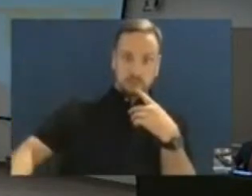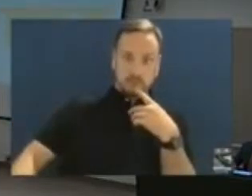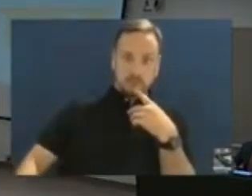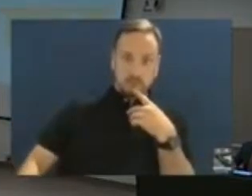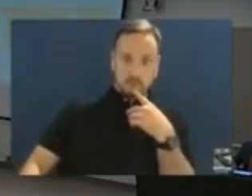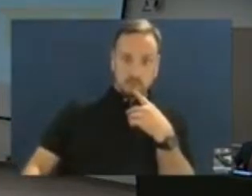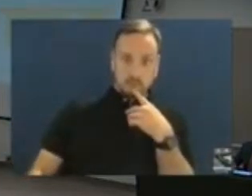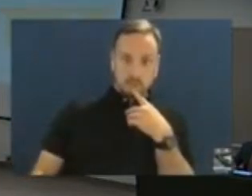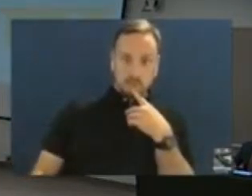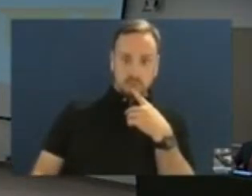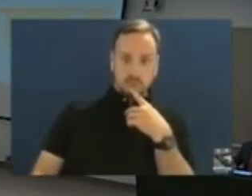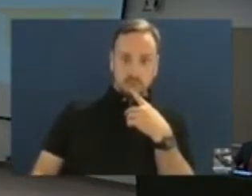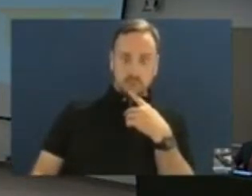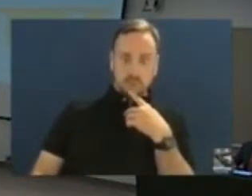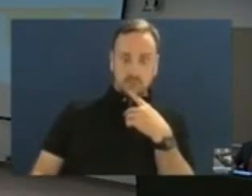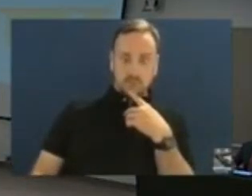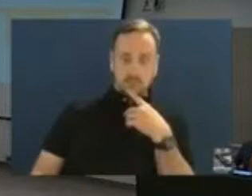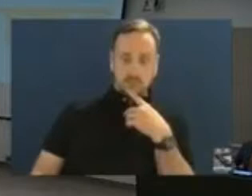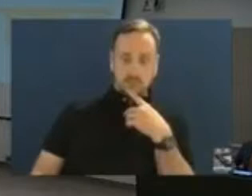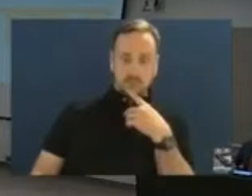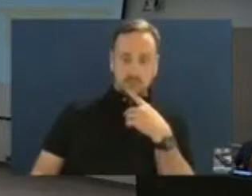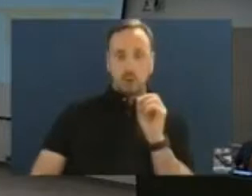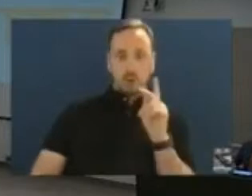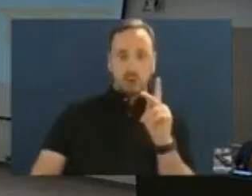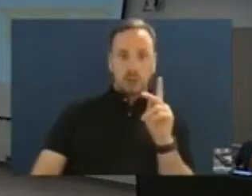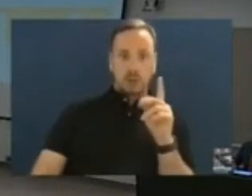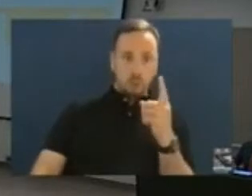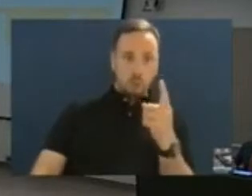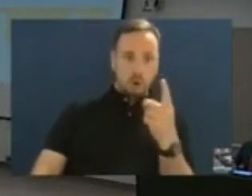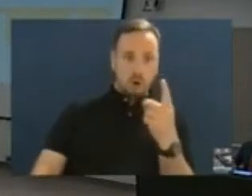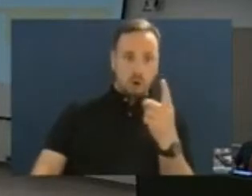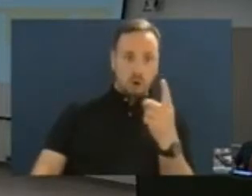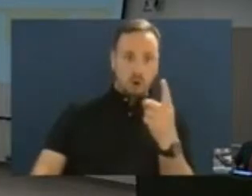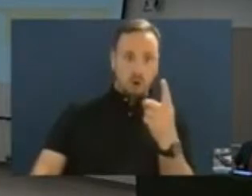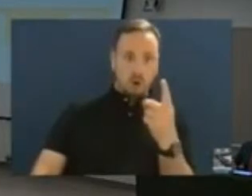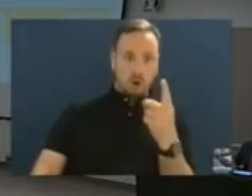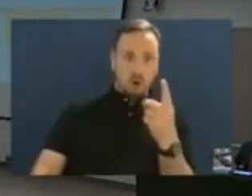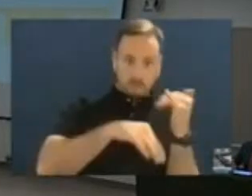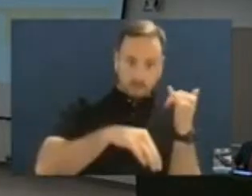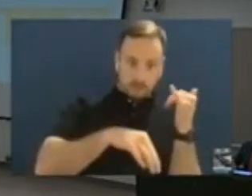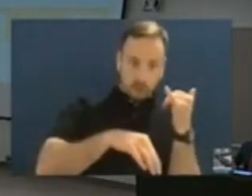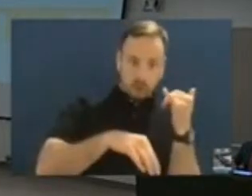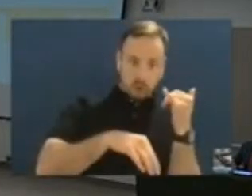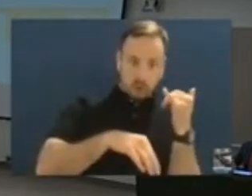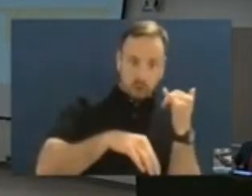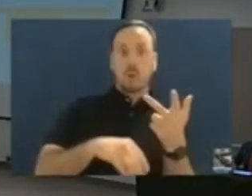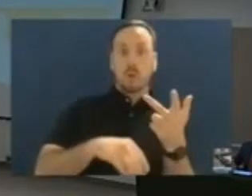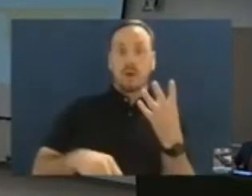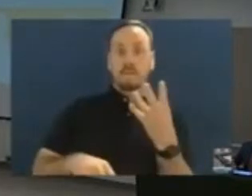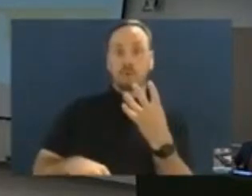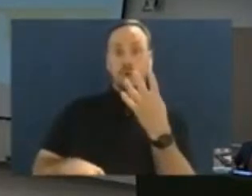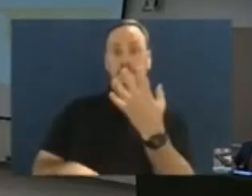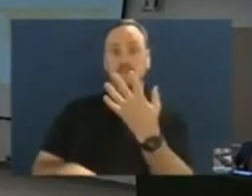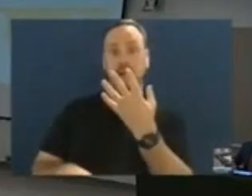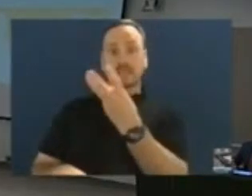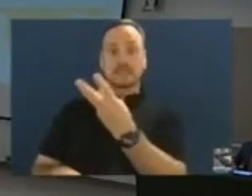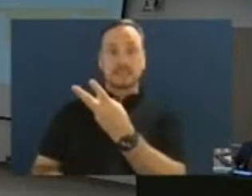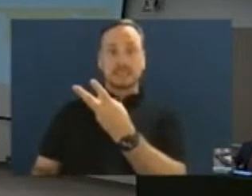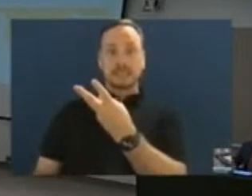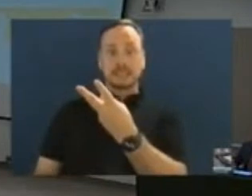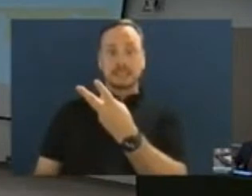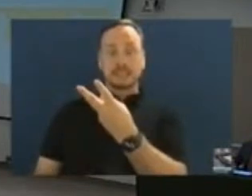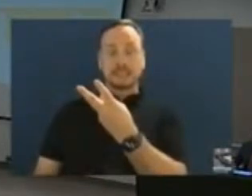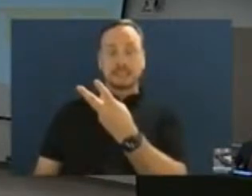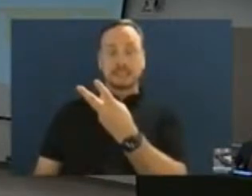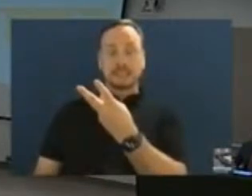Okay, so that was 1, 2 on the phone, 3, 4, 5, 6. And all those